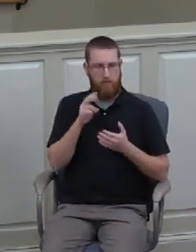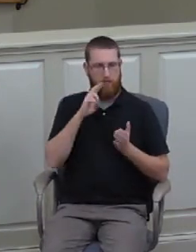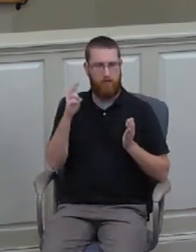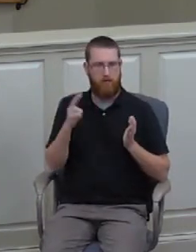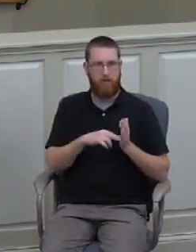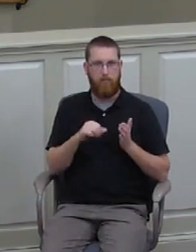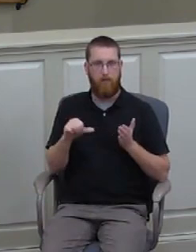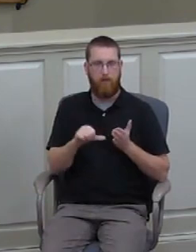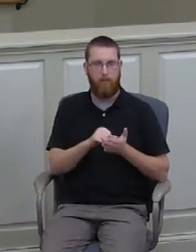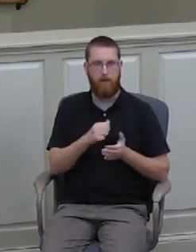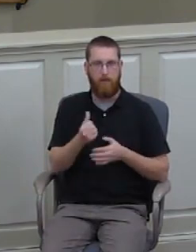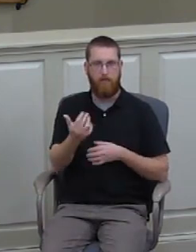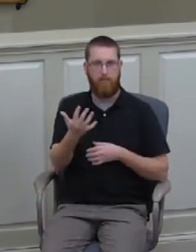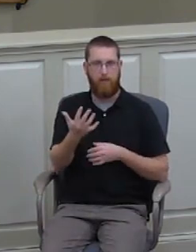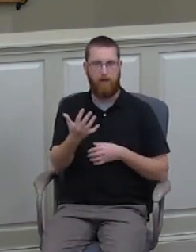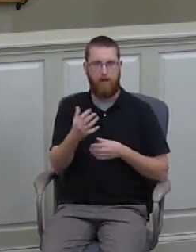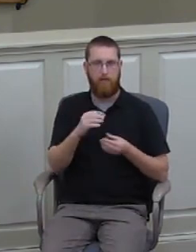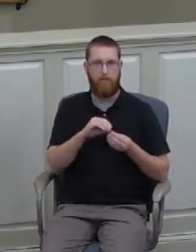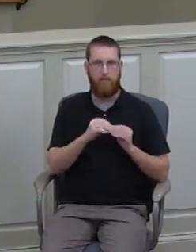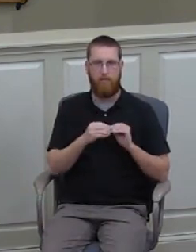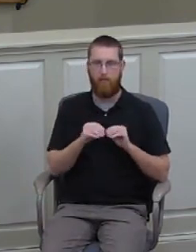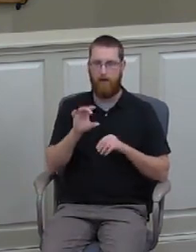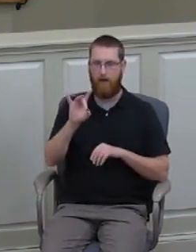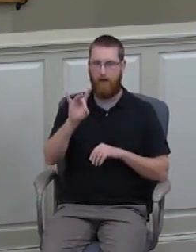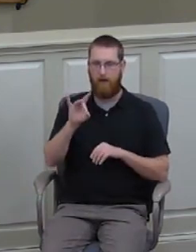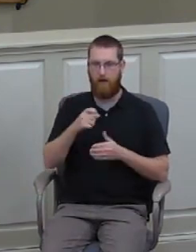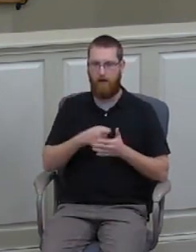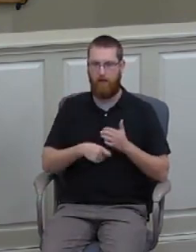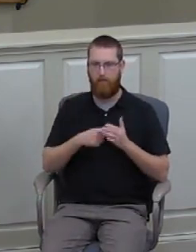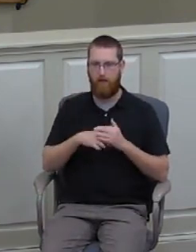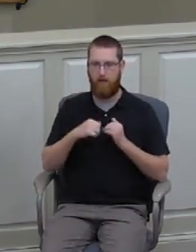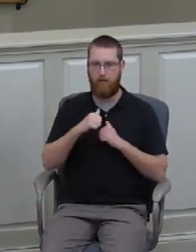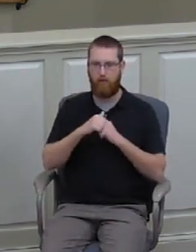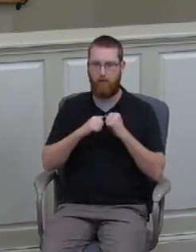5 of 12, number 8, fee structure.